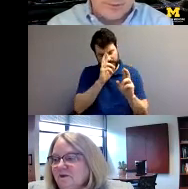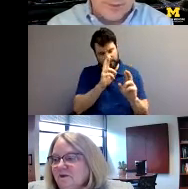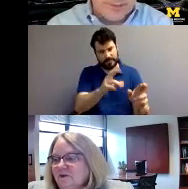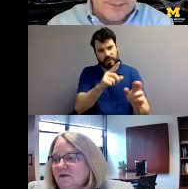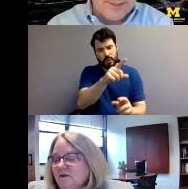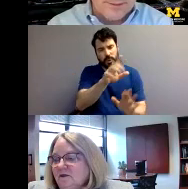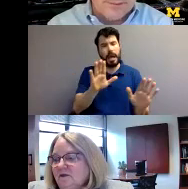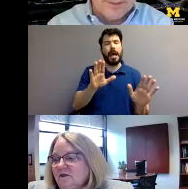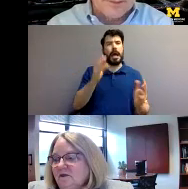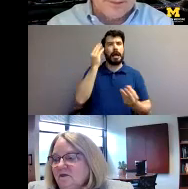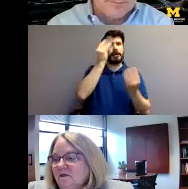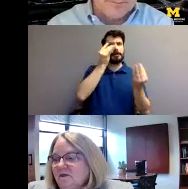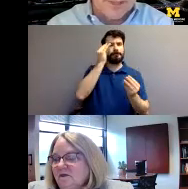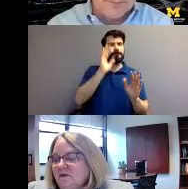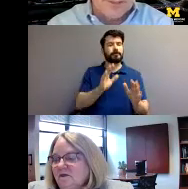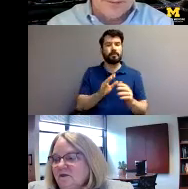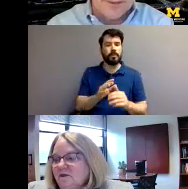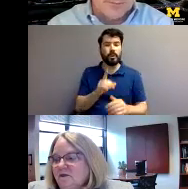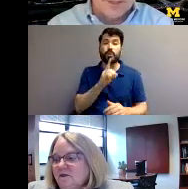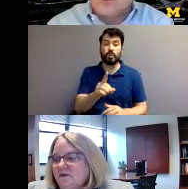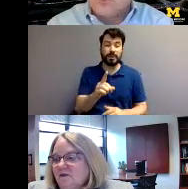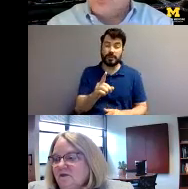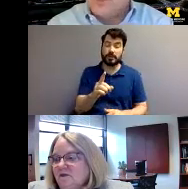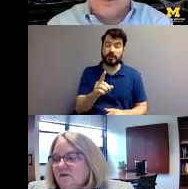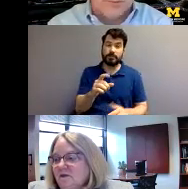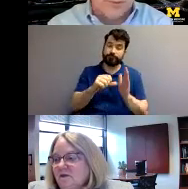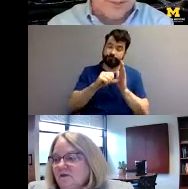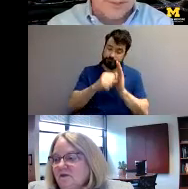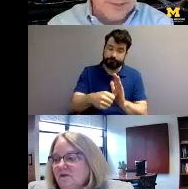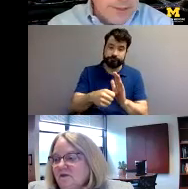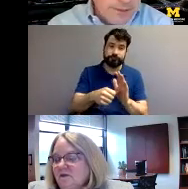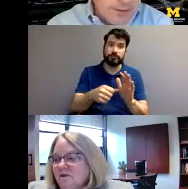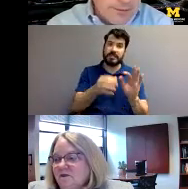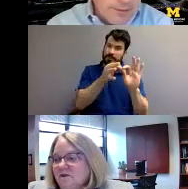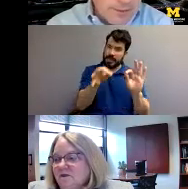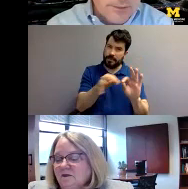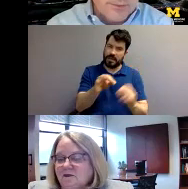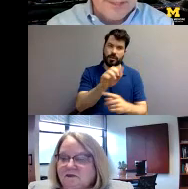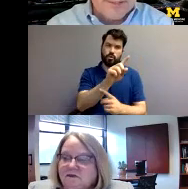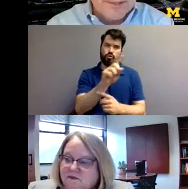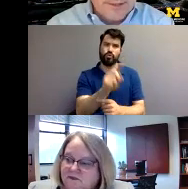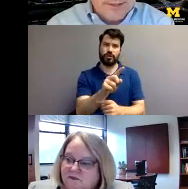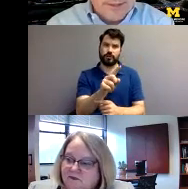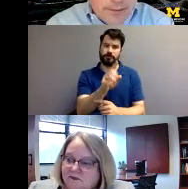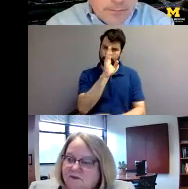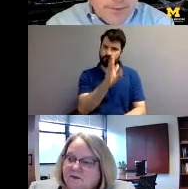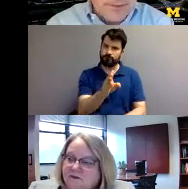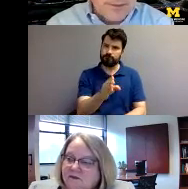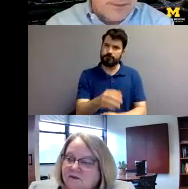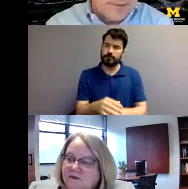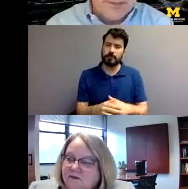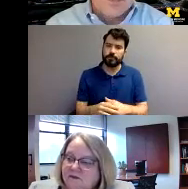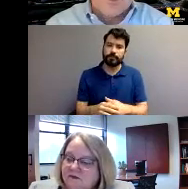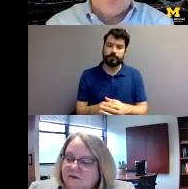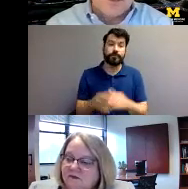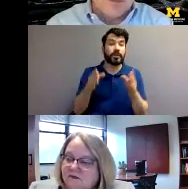is a real question at the end of this statement and a good and important question. This individual writes that he